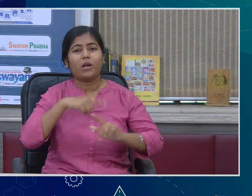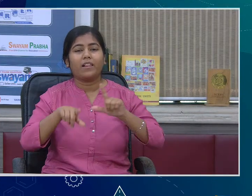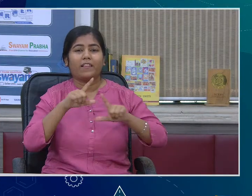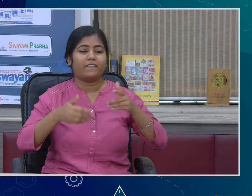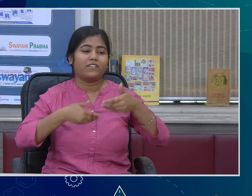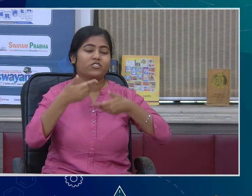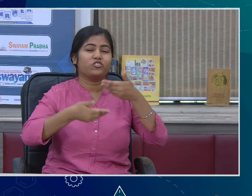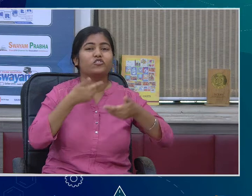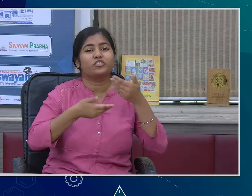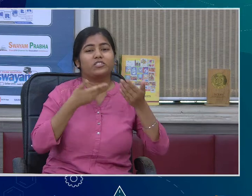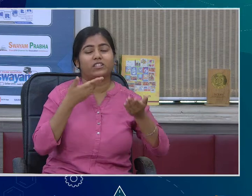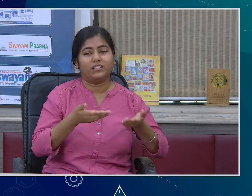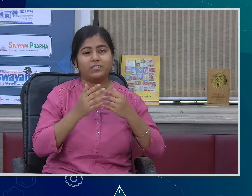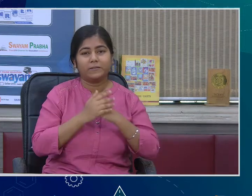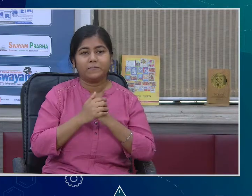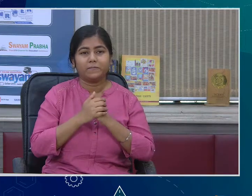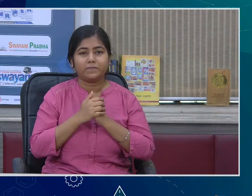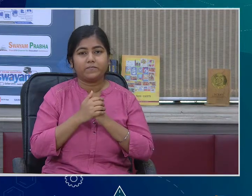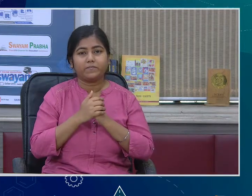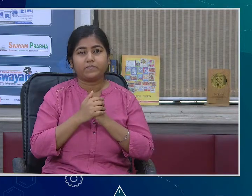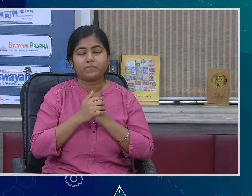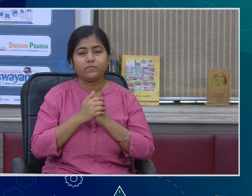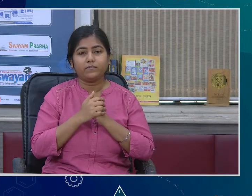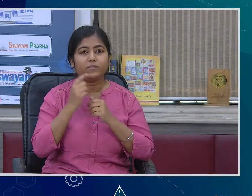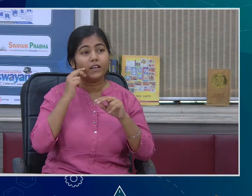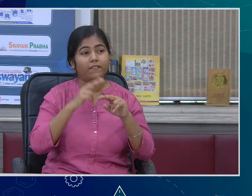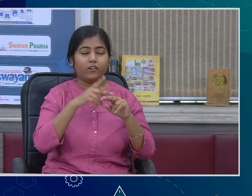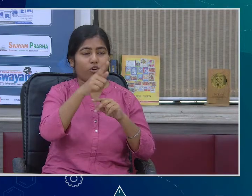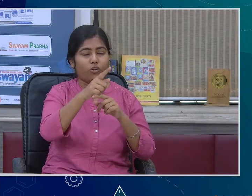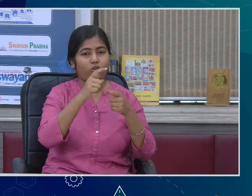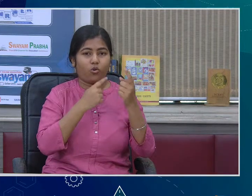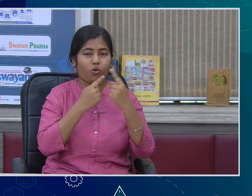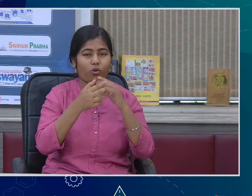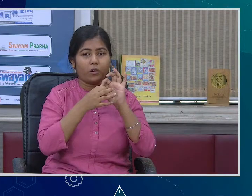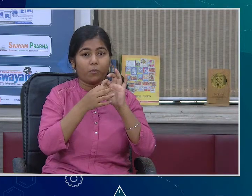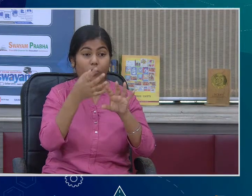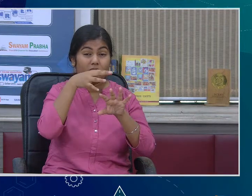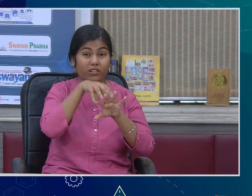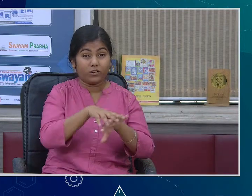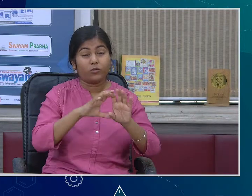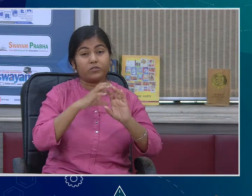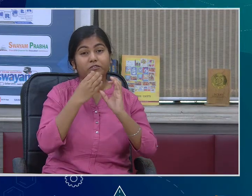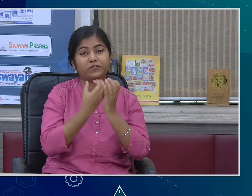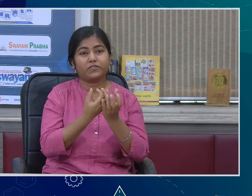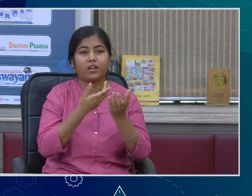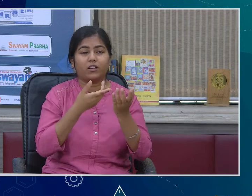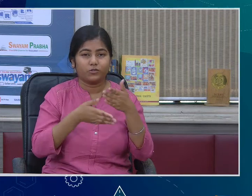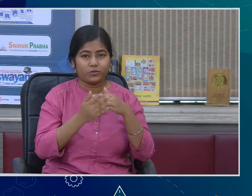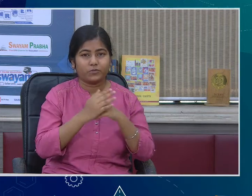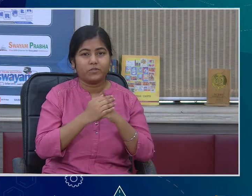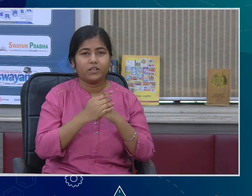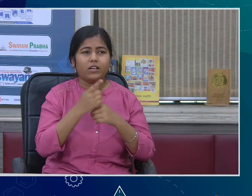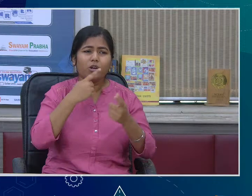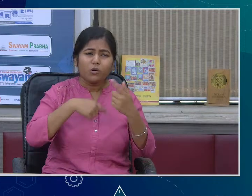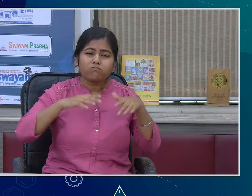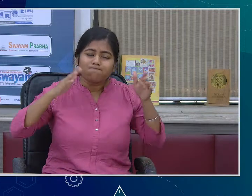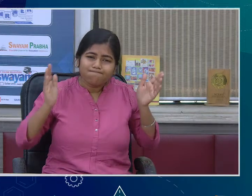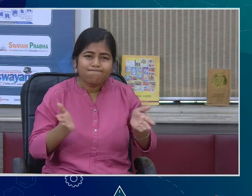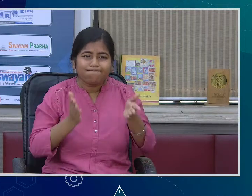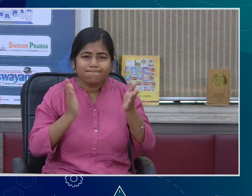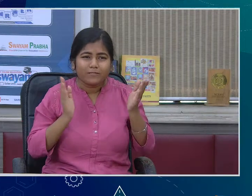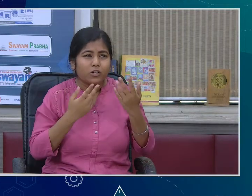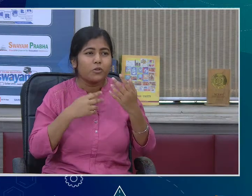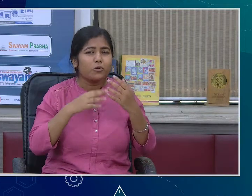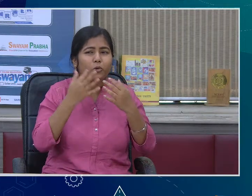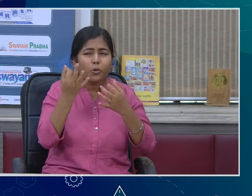classroom, right? So for when you are talking about inclusive classroom, you can encourage them to look for